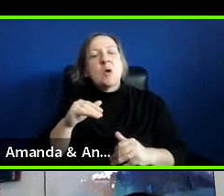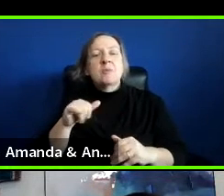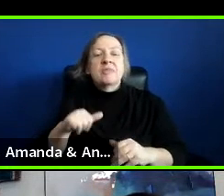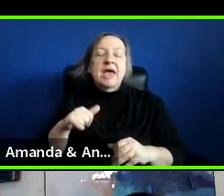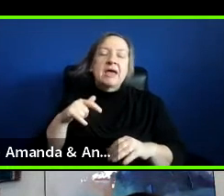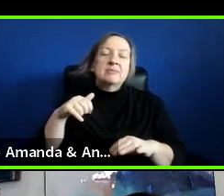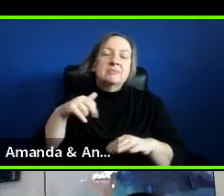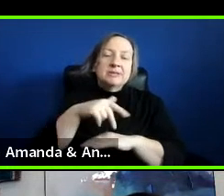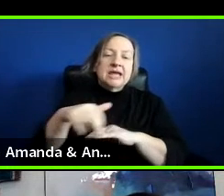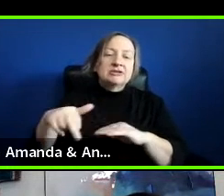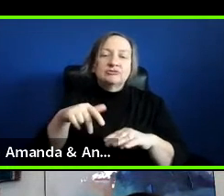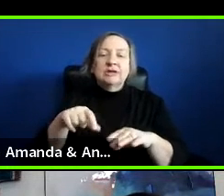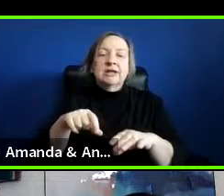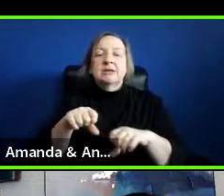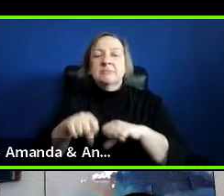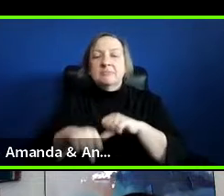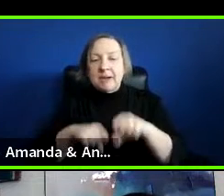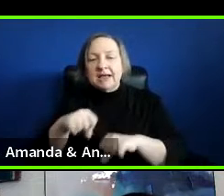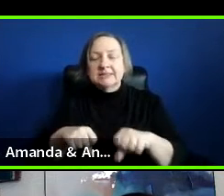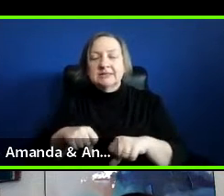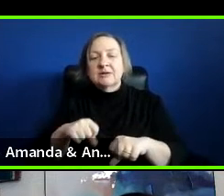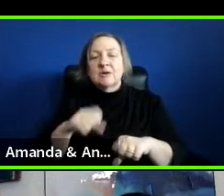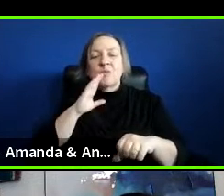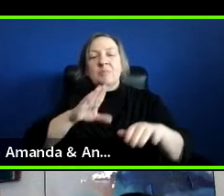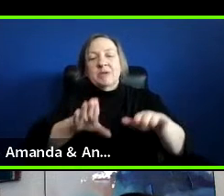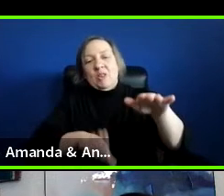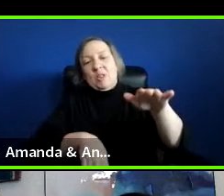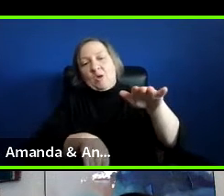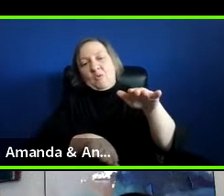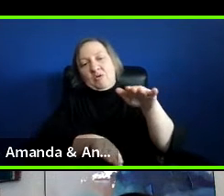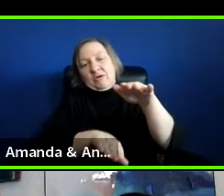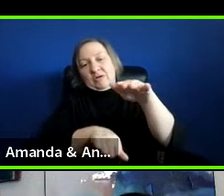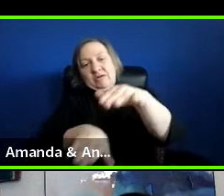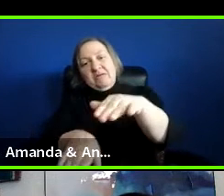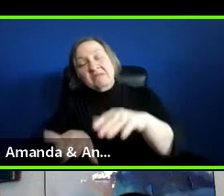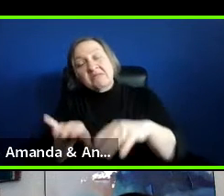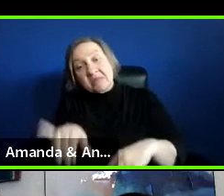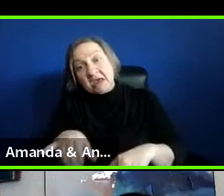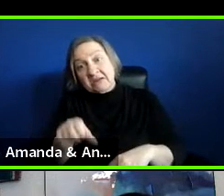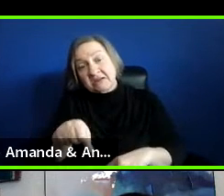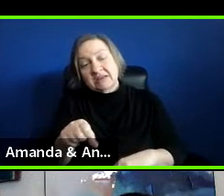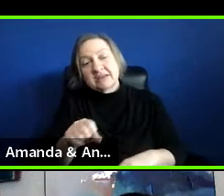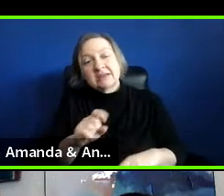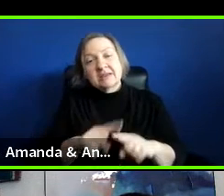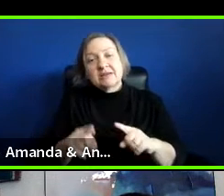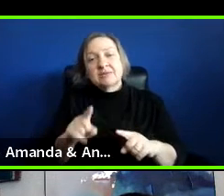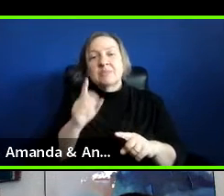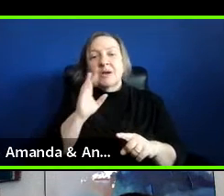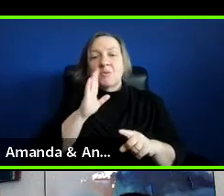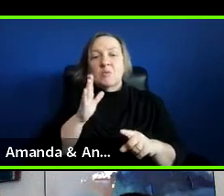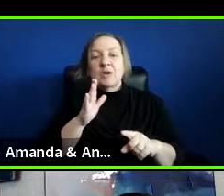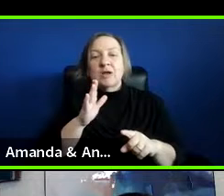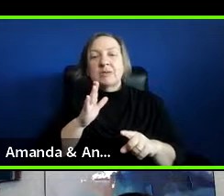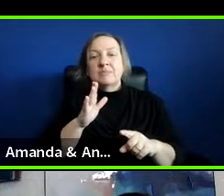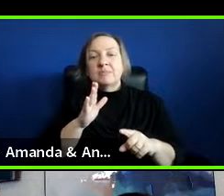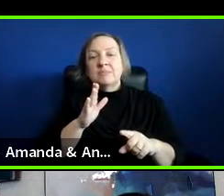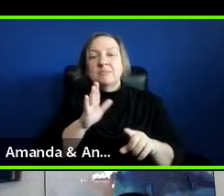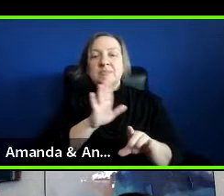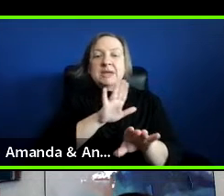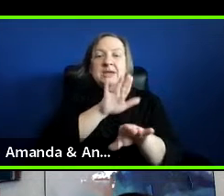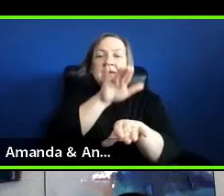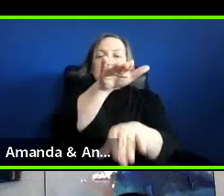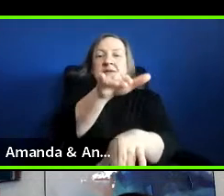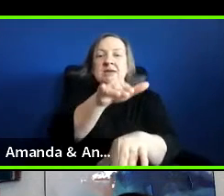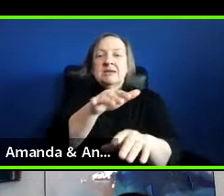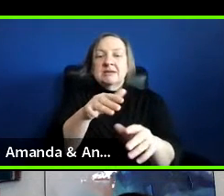and bicycle path would be on the lower deck, which it is, but it would be covered by the upper deck.